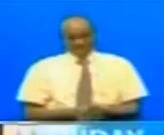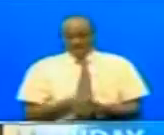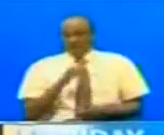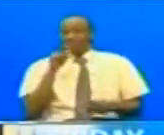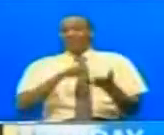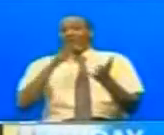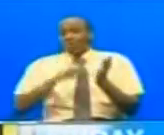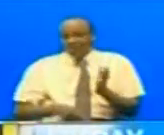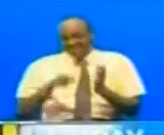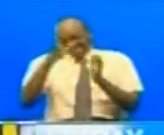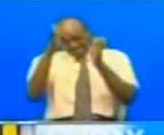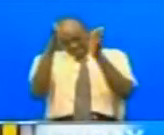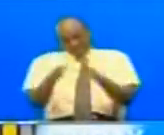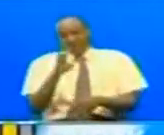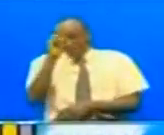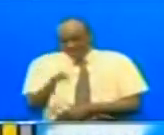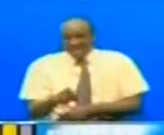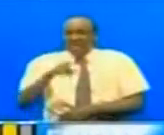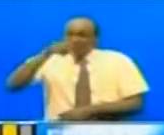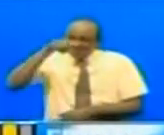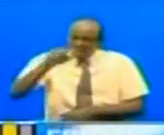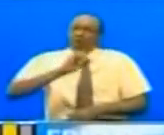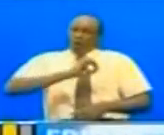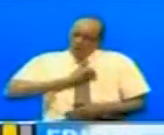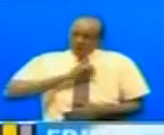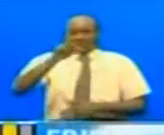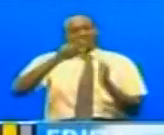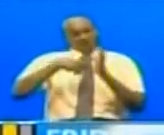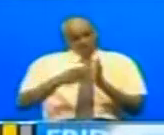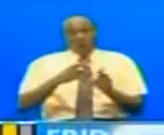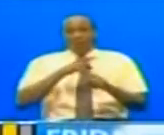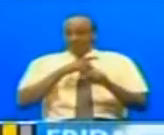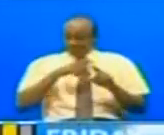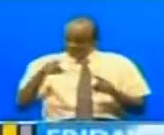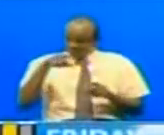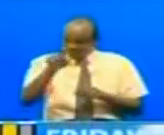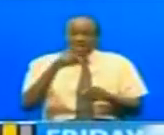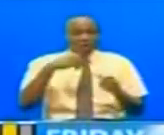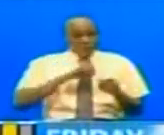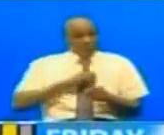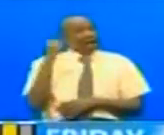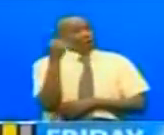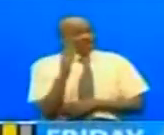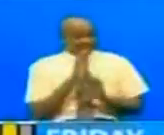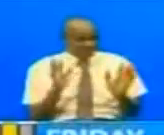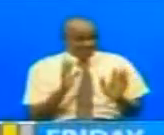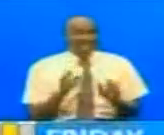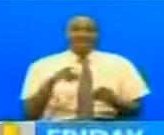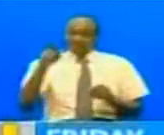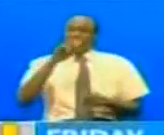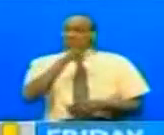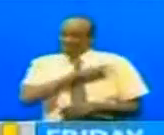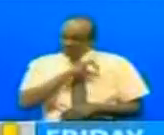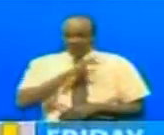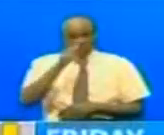essence, Hezron Awiti Bolo is not only the co-owner of the property on which metal refinery EPZ was built,